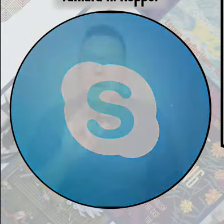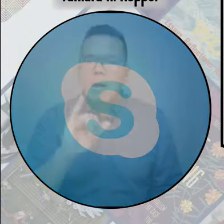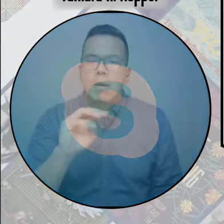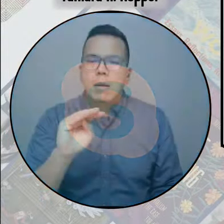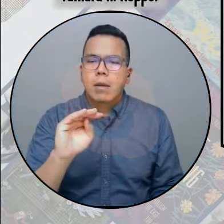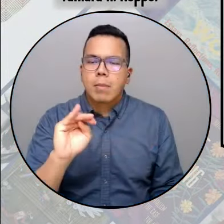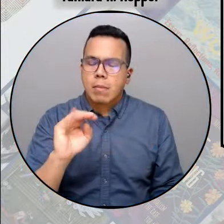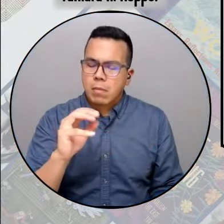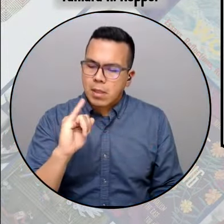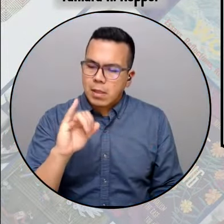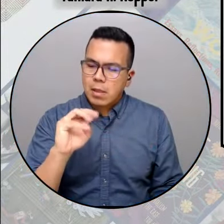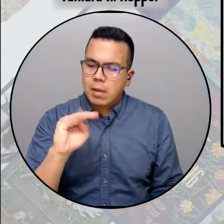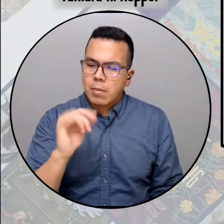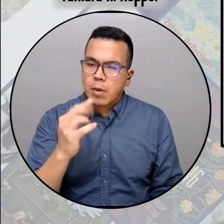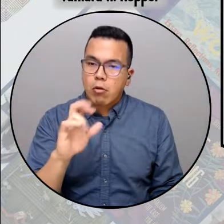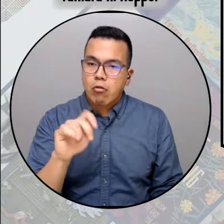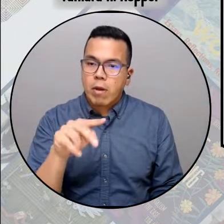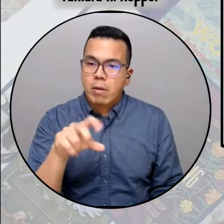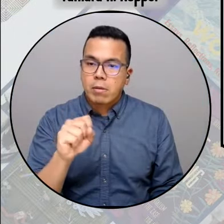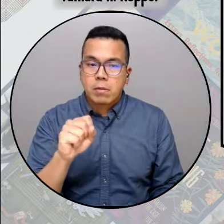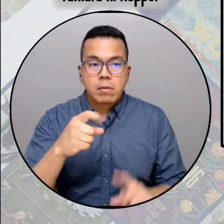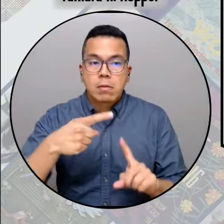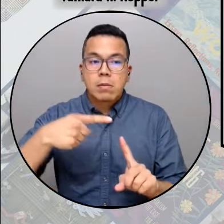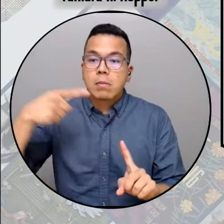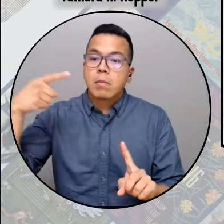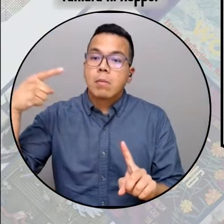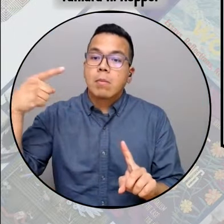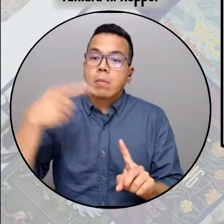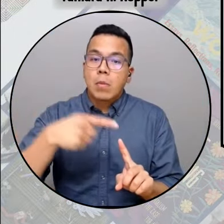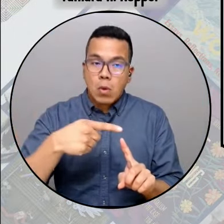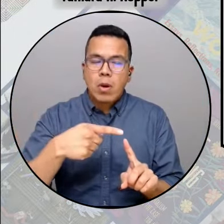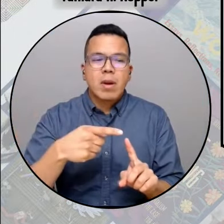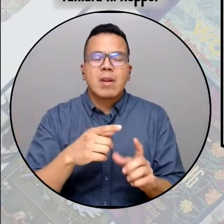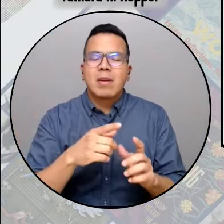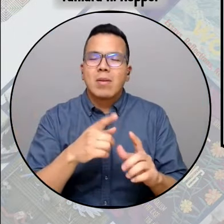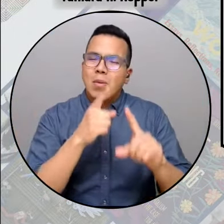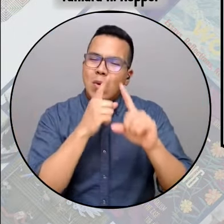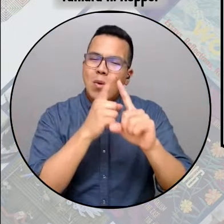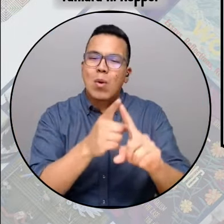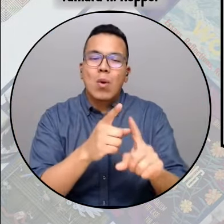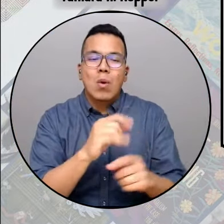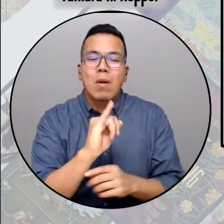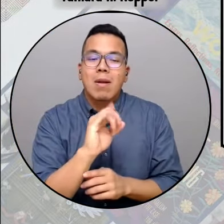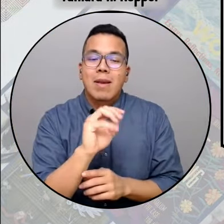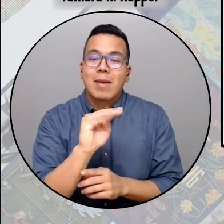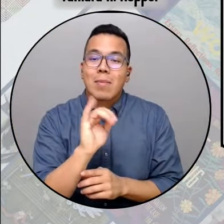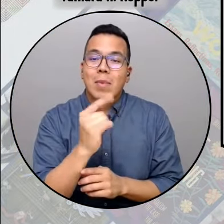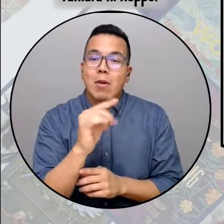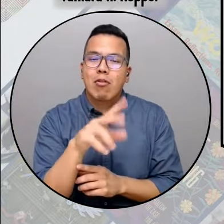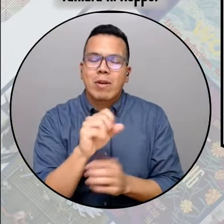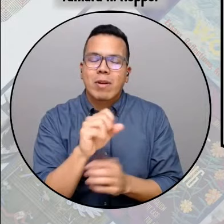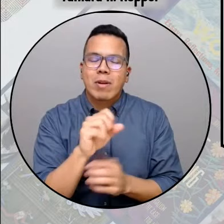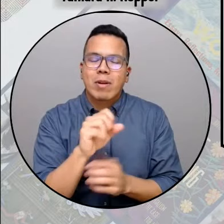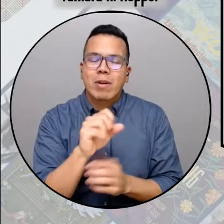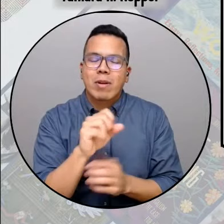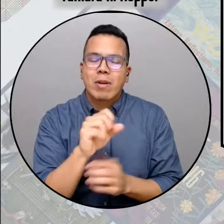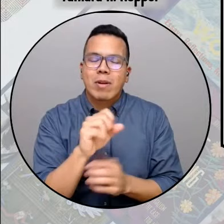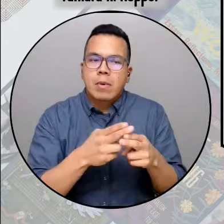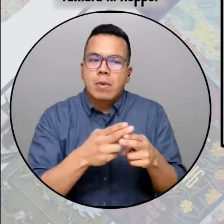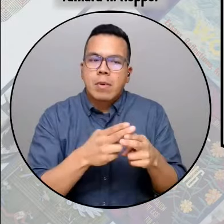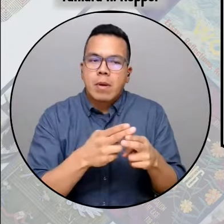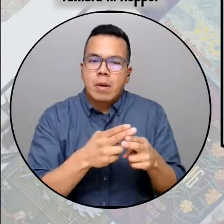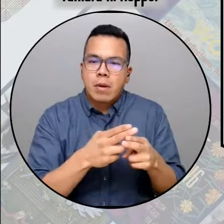to kind of wanting to try to make immigrants temporary in different ways, but it's also a way